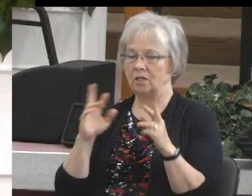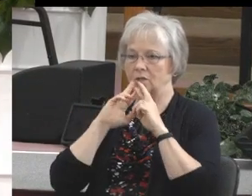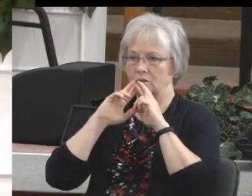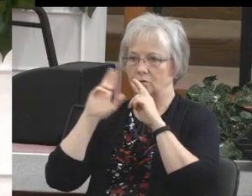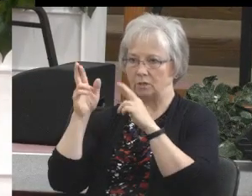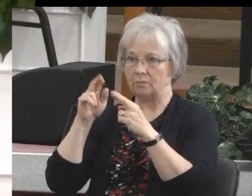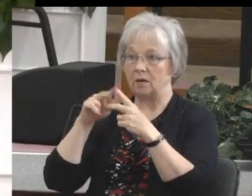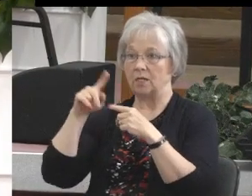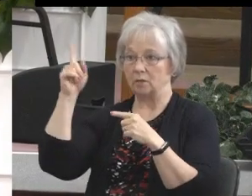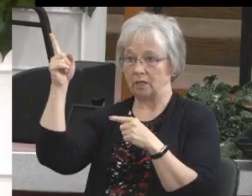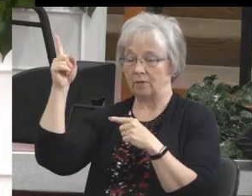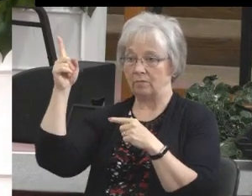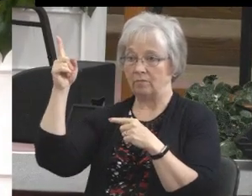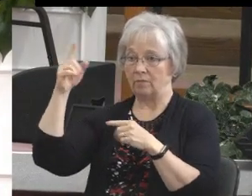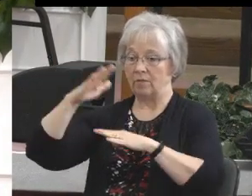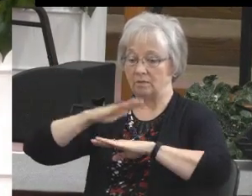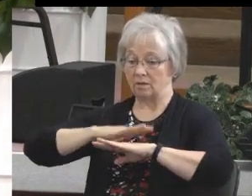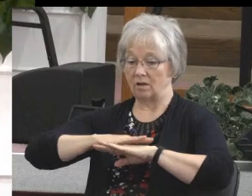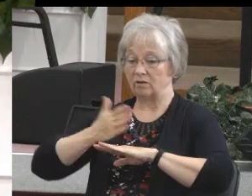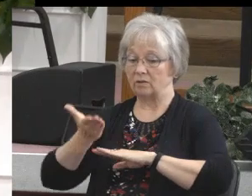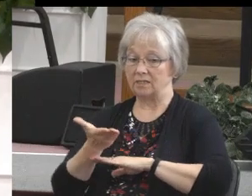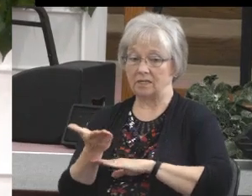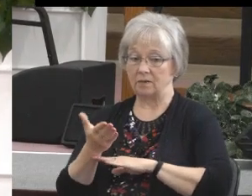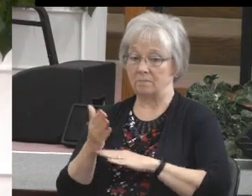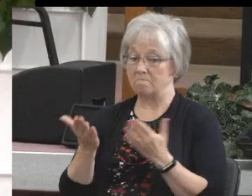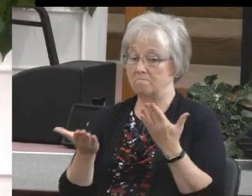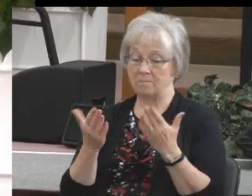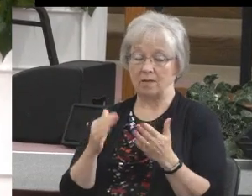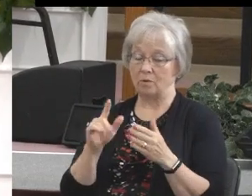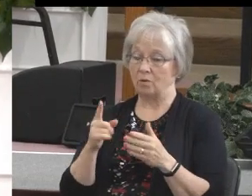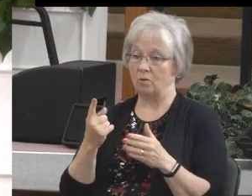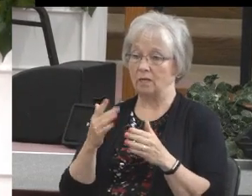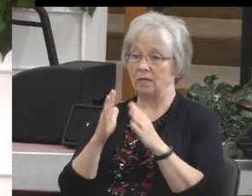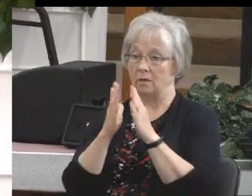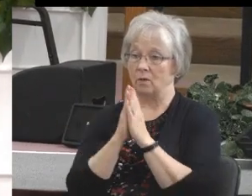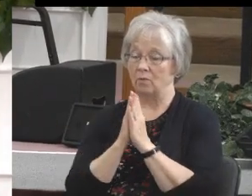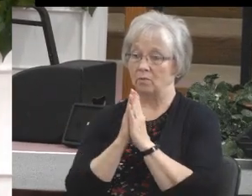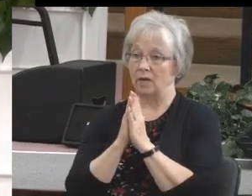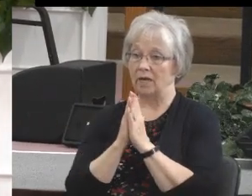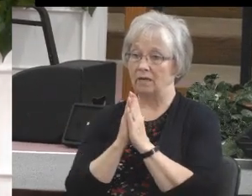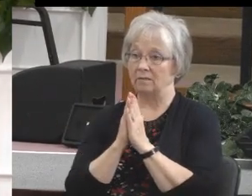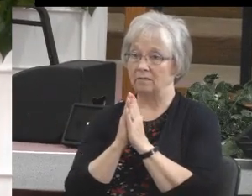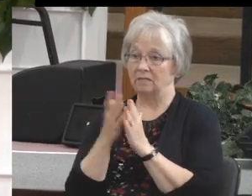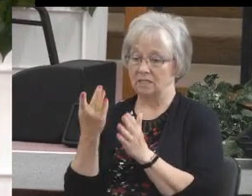of you. The altar is open. Maybe you just need to come and pray. I will be here. A couple of our deacons will be here.